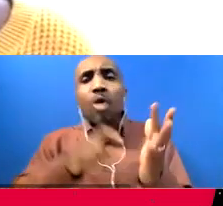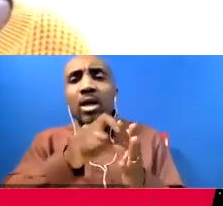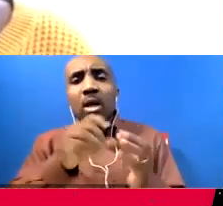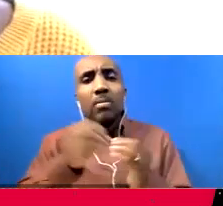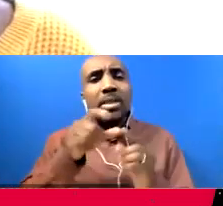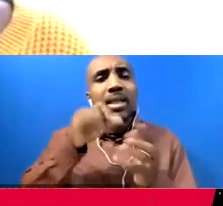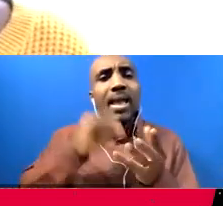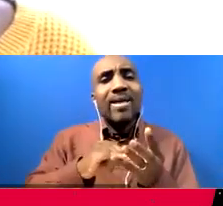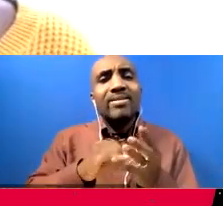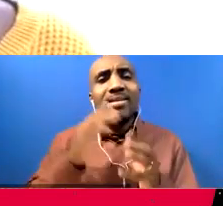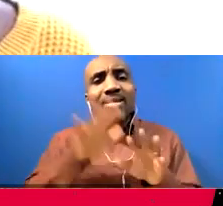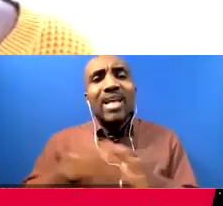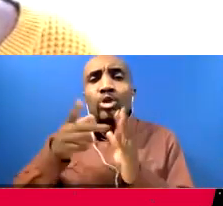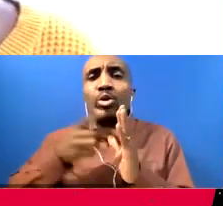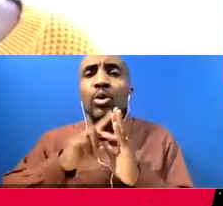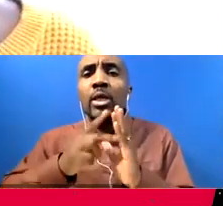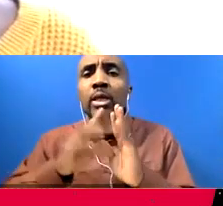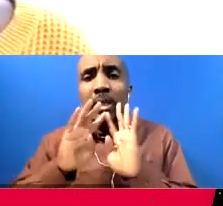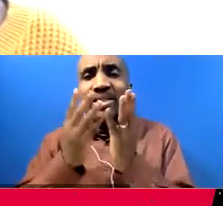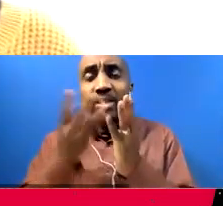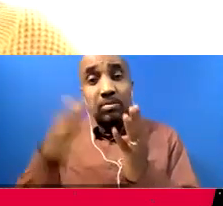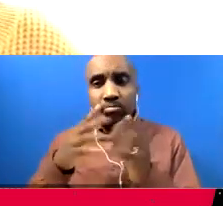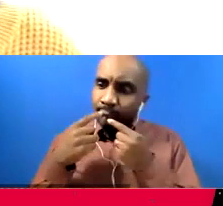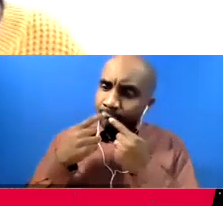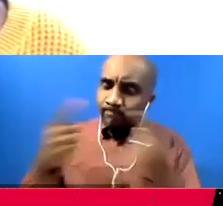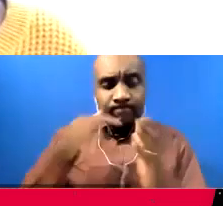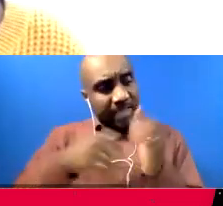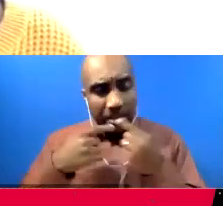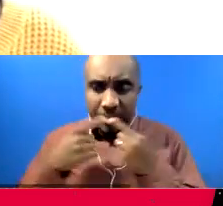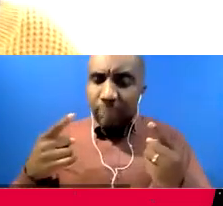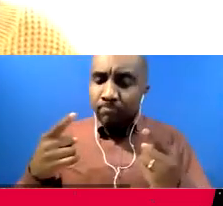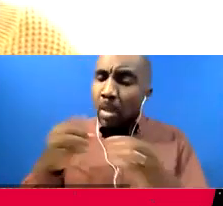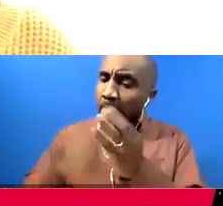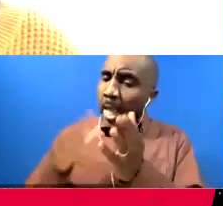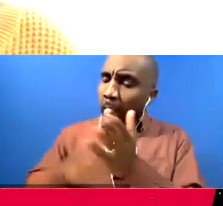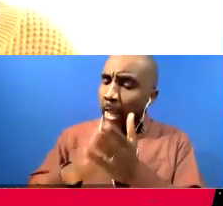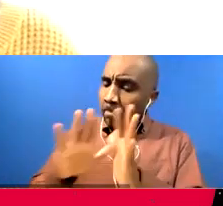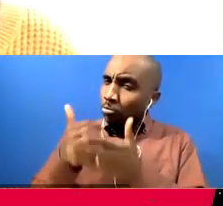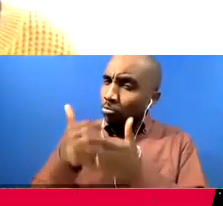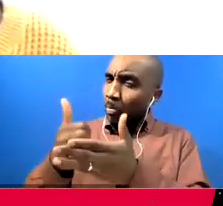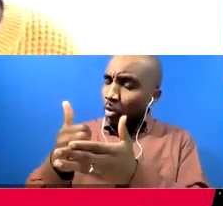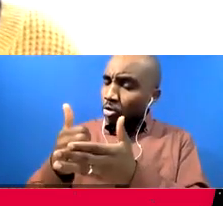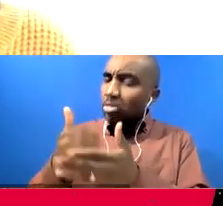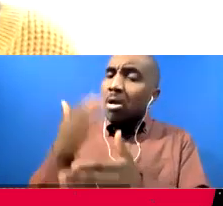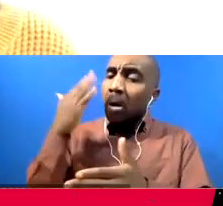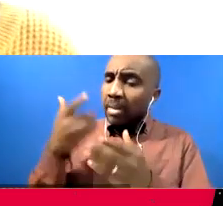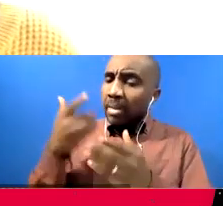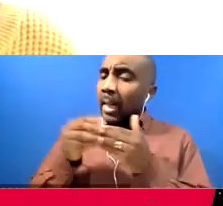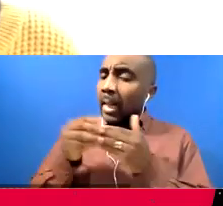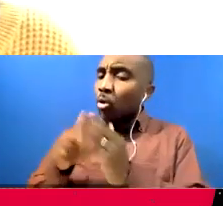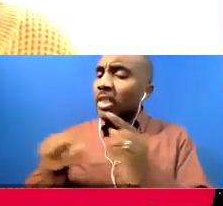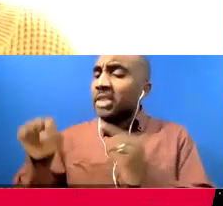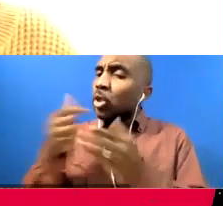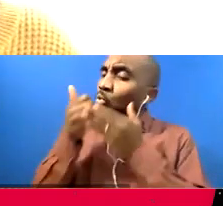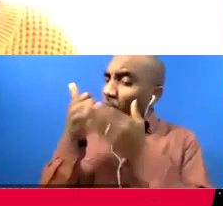National Committee released formal statements in support of Black Lives Matter, the Movement for Black Lives, and other Black-led organizations that work